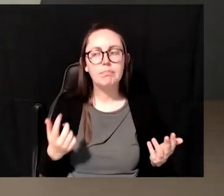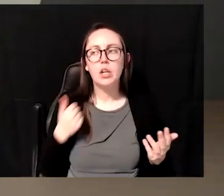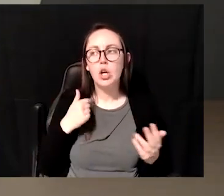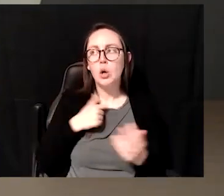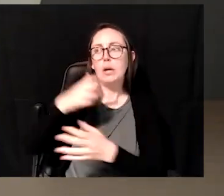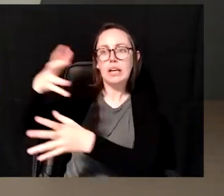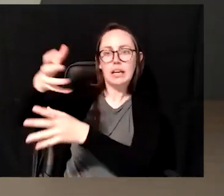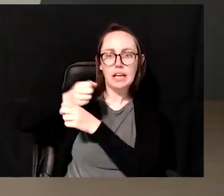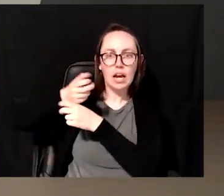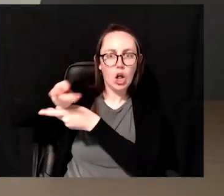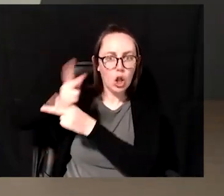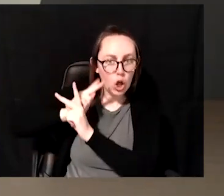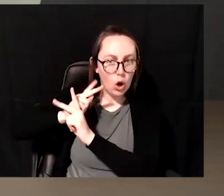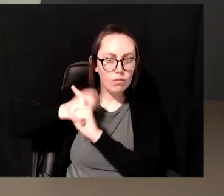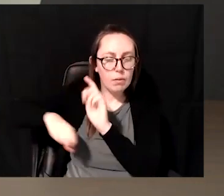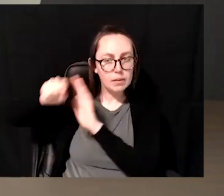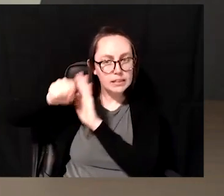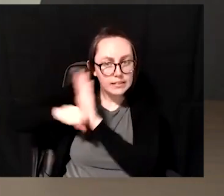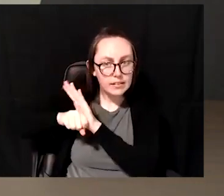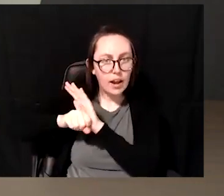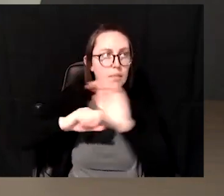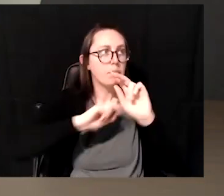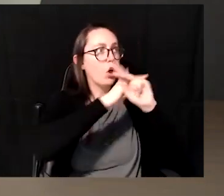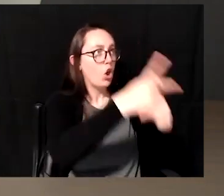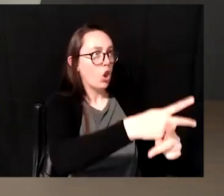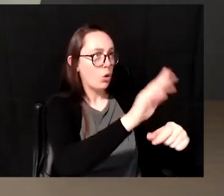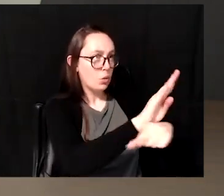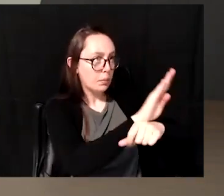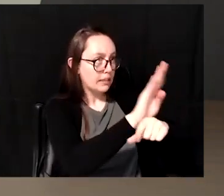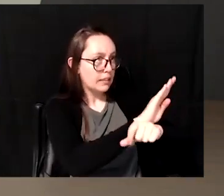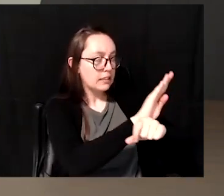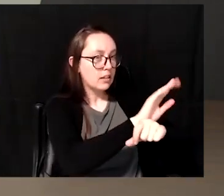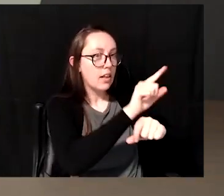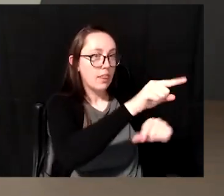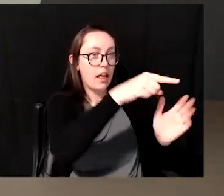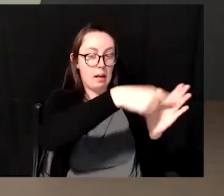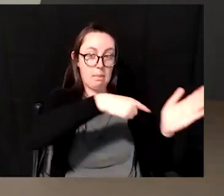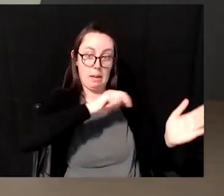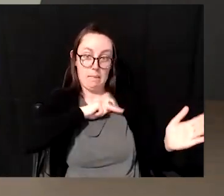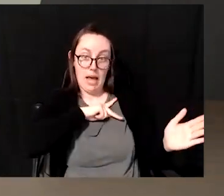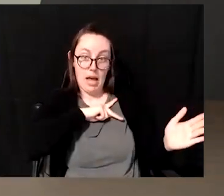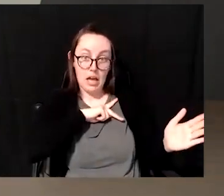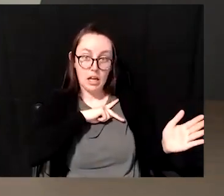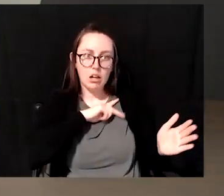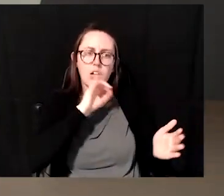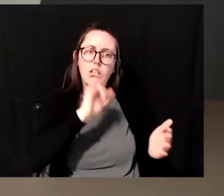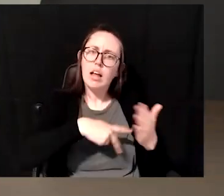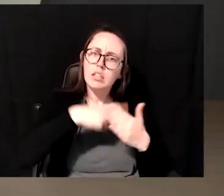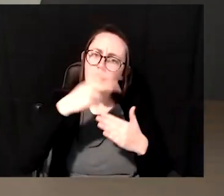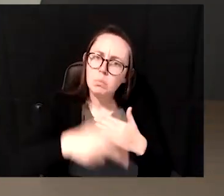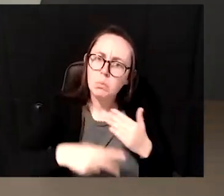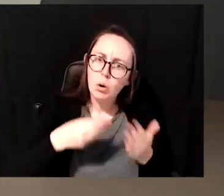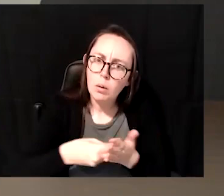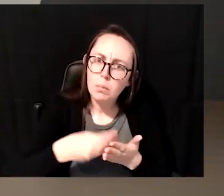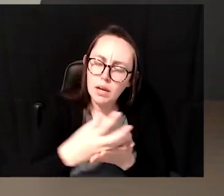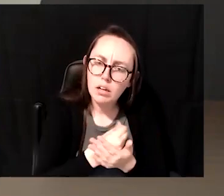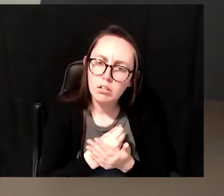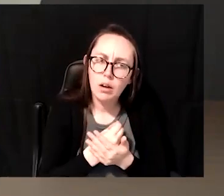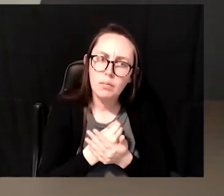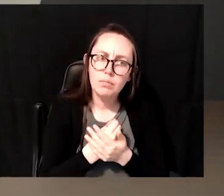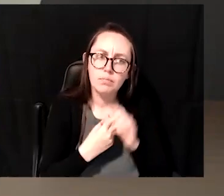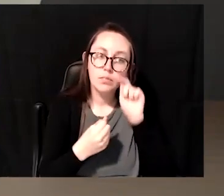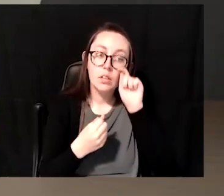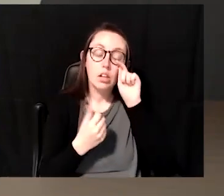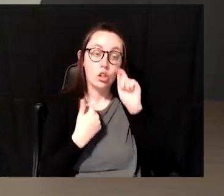loan from the state we loan it out to a business they return the money to us that's program income when we loan it out to somebody and it comes back